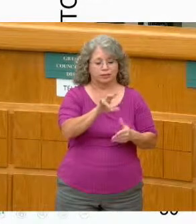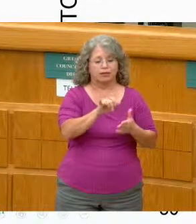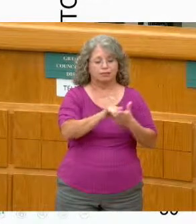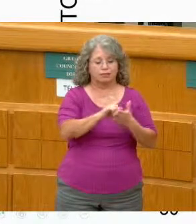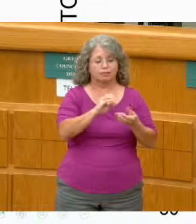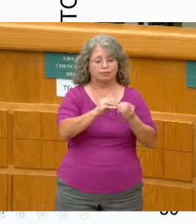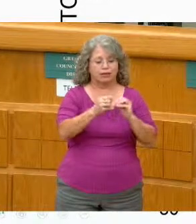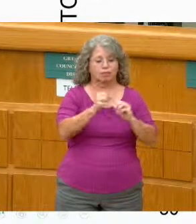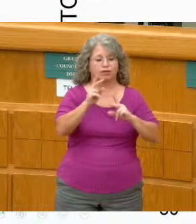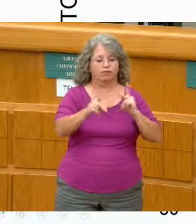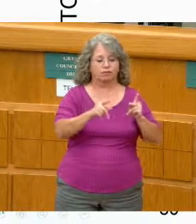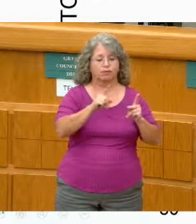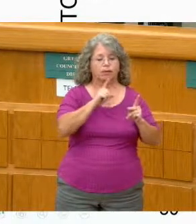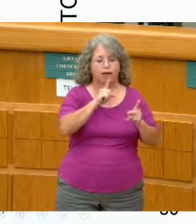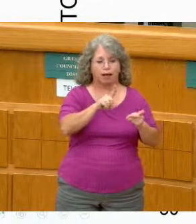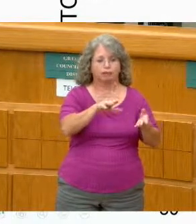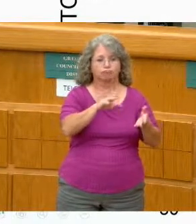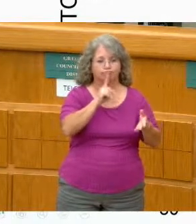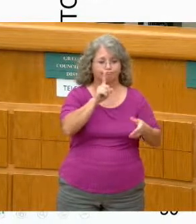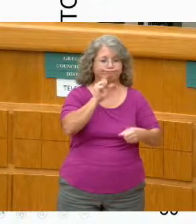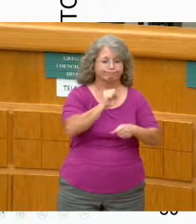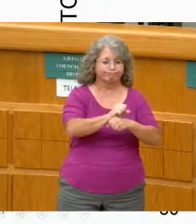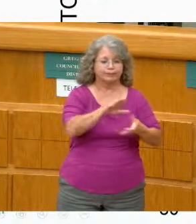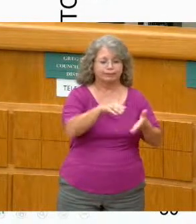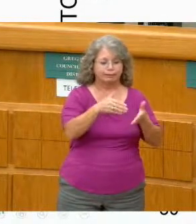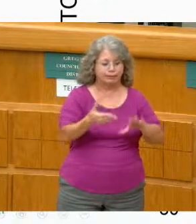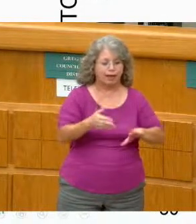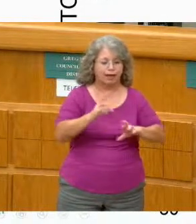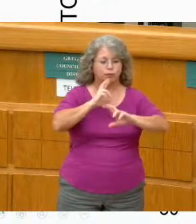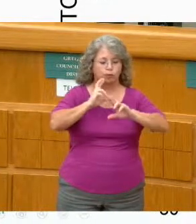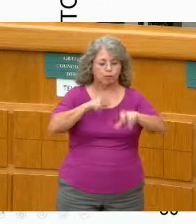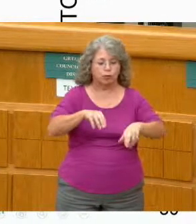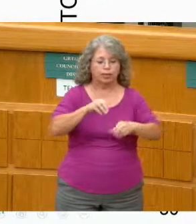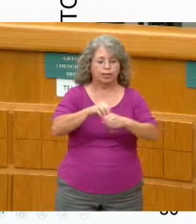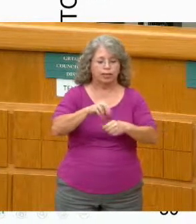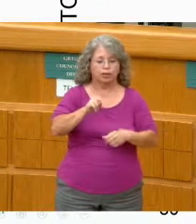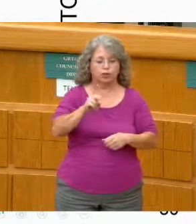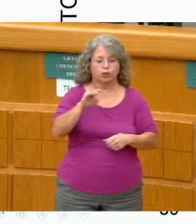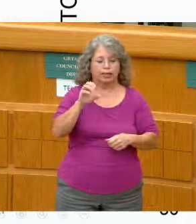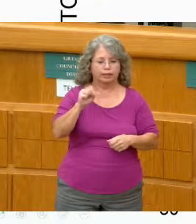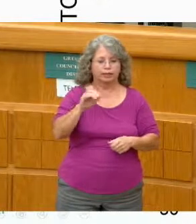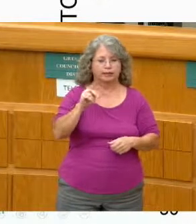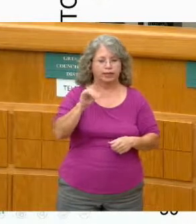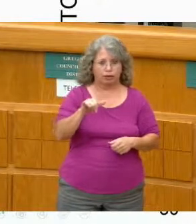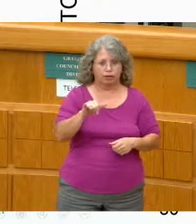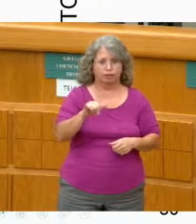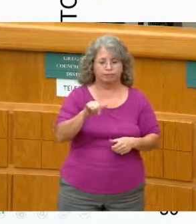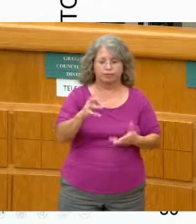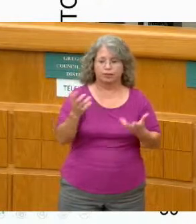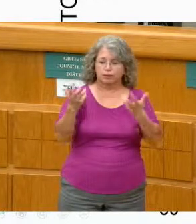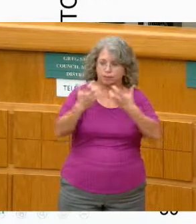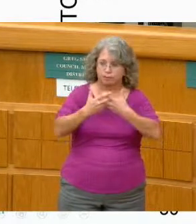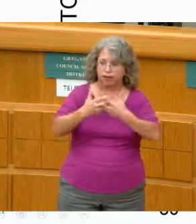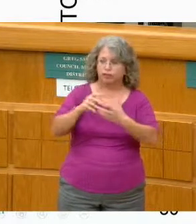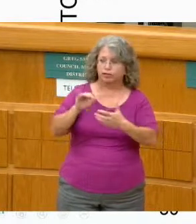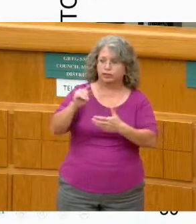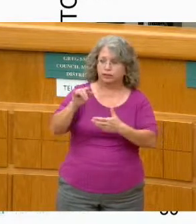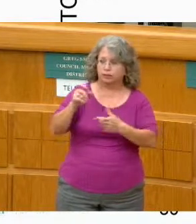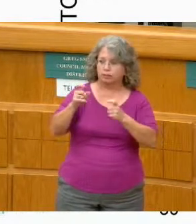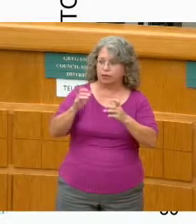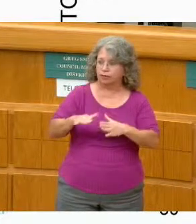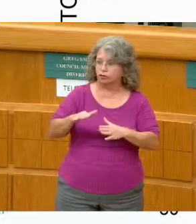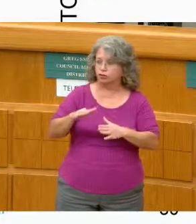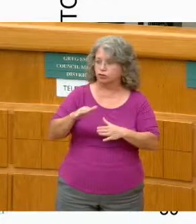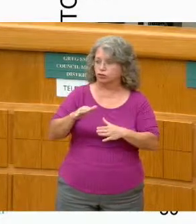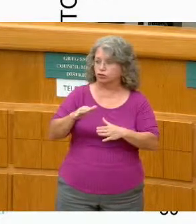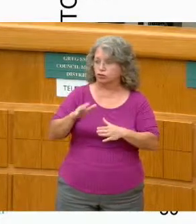of people that have actually died and been reported in Nueces County right now, matching what was presented in